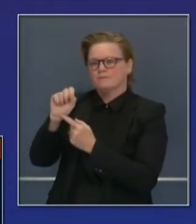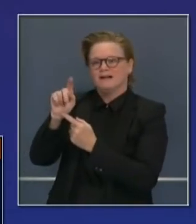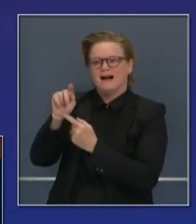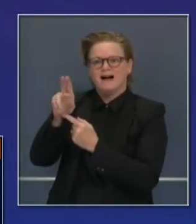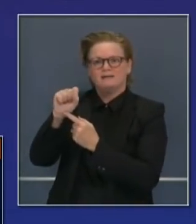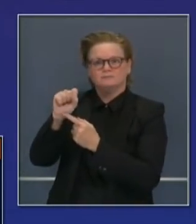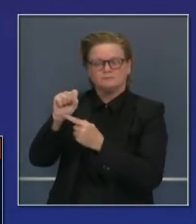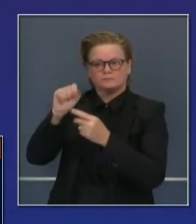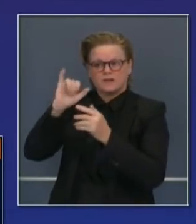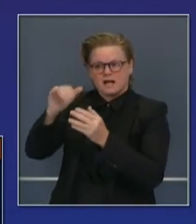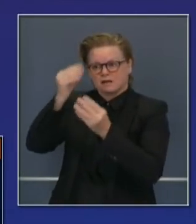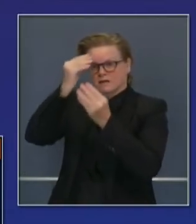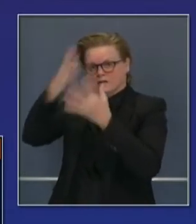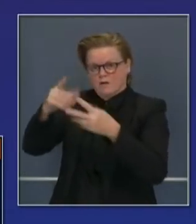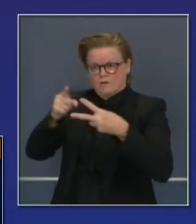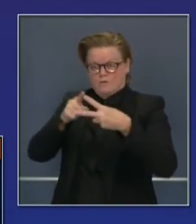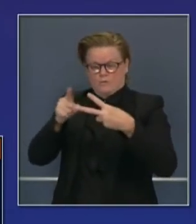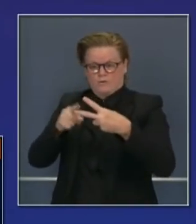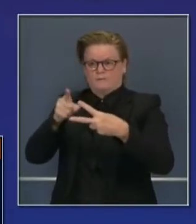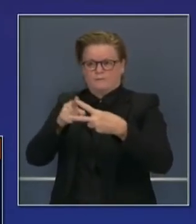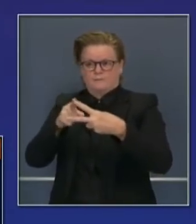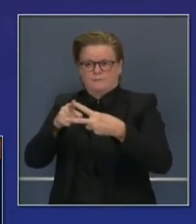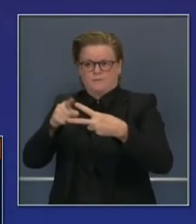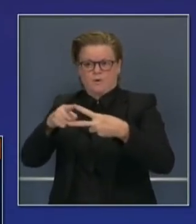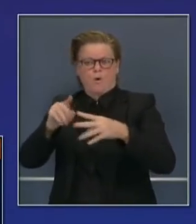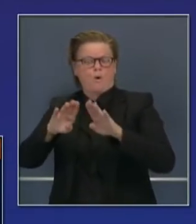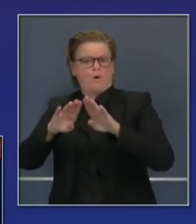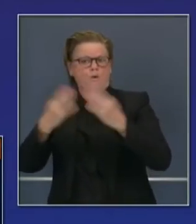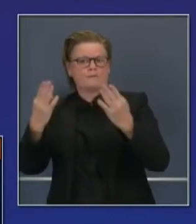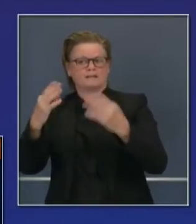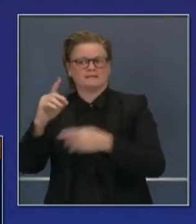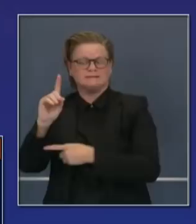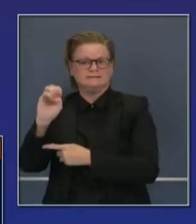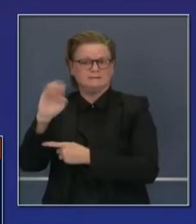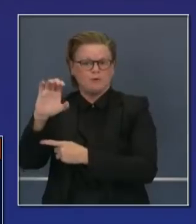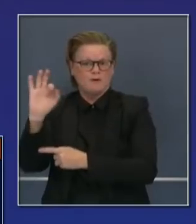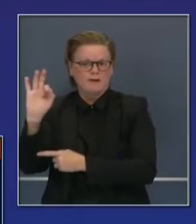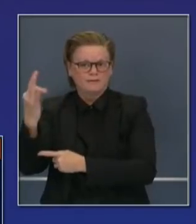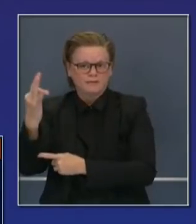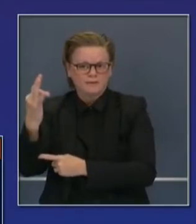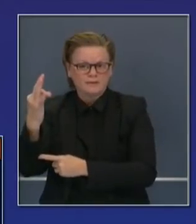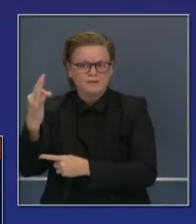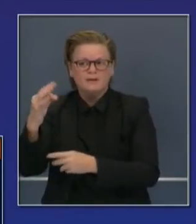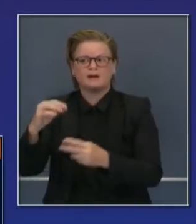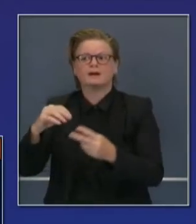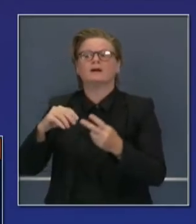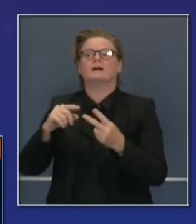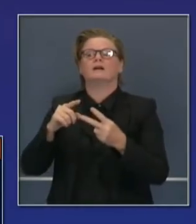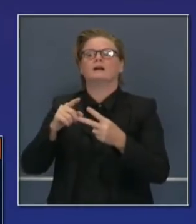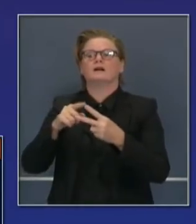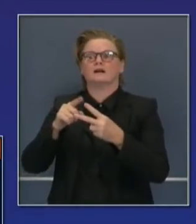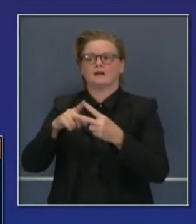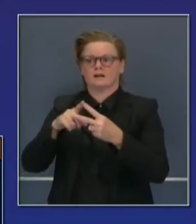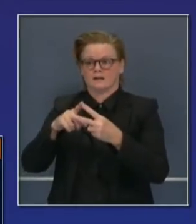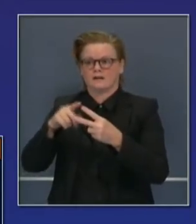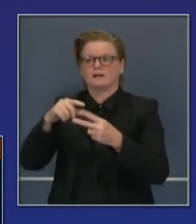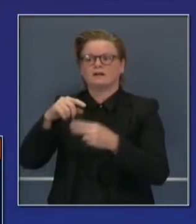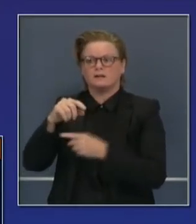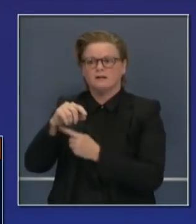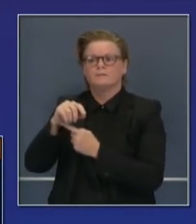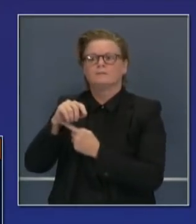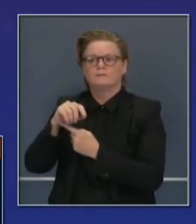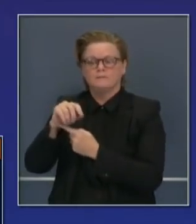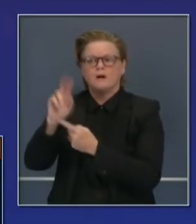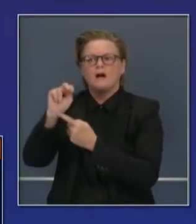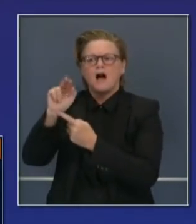One that will be opening on December 9th, just in a number of days, the Arco Sleep Train Arena that could take